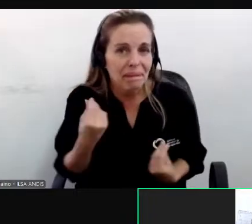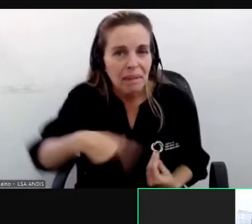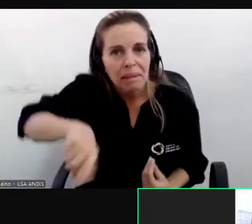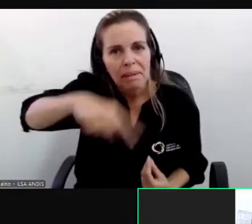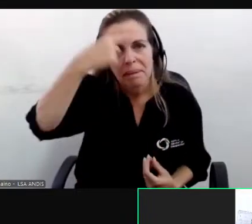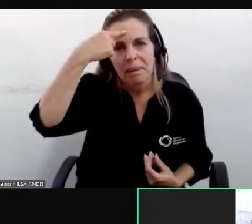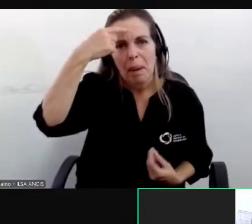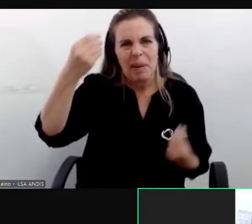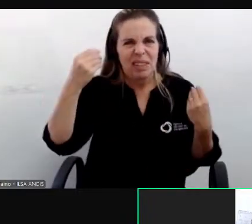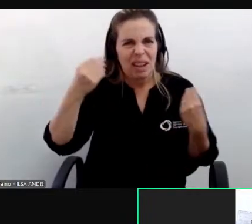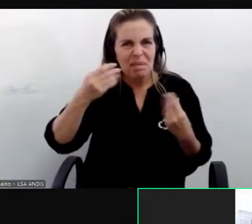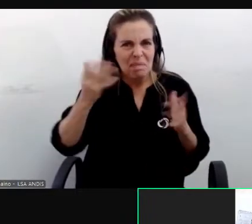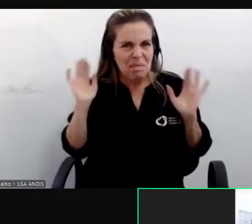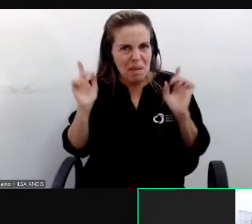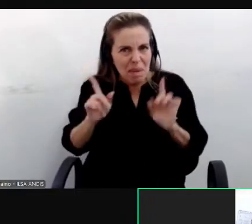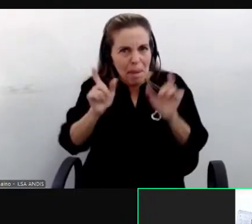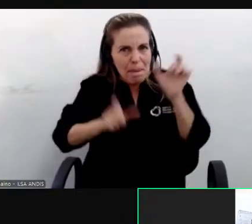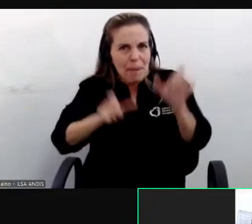justice. So